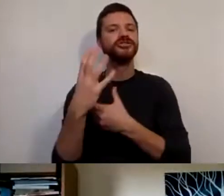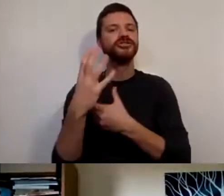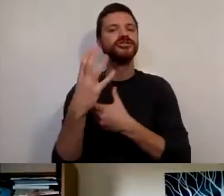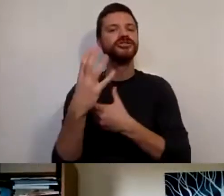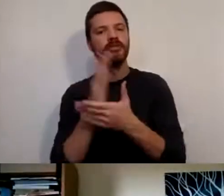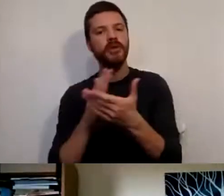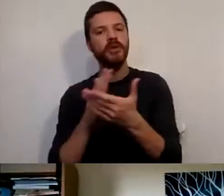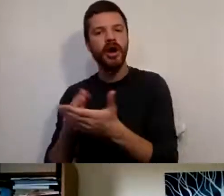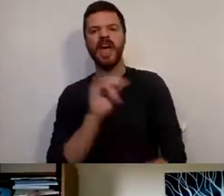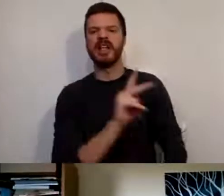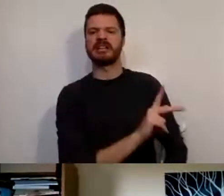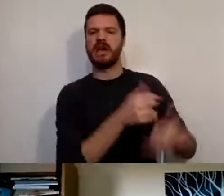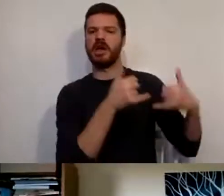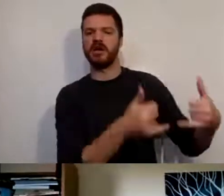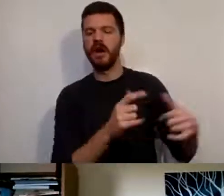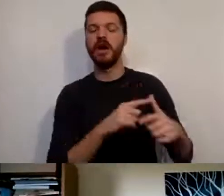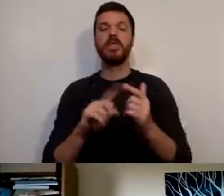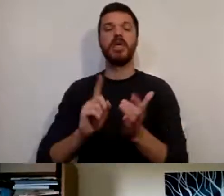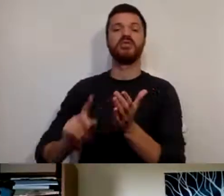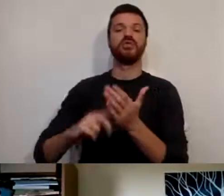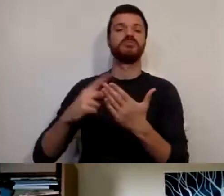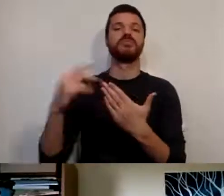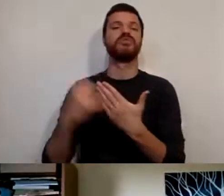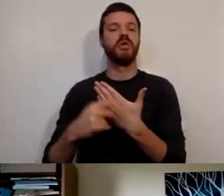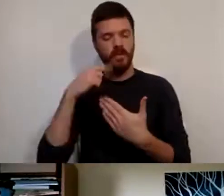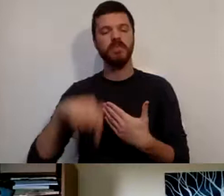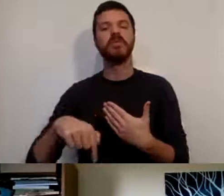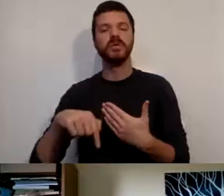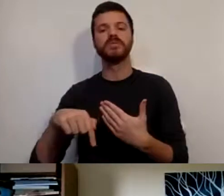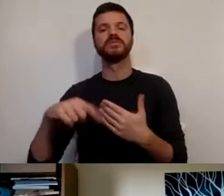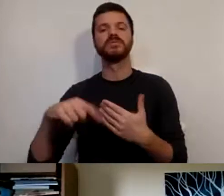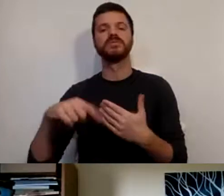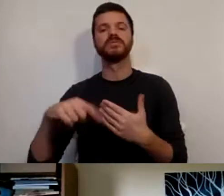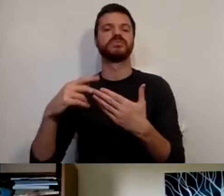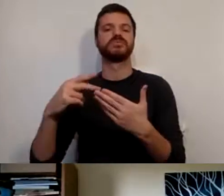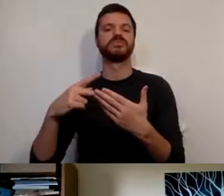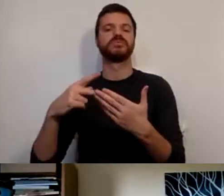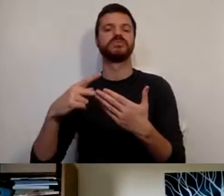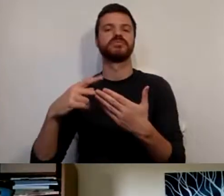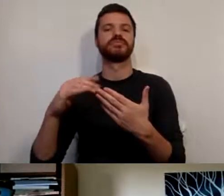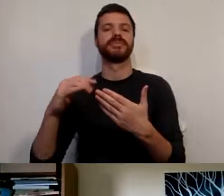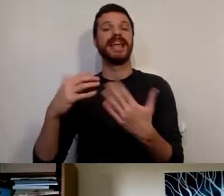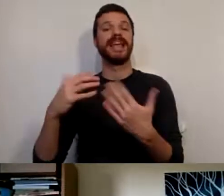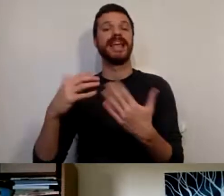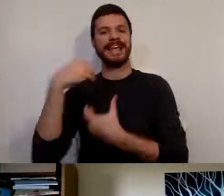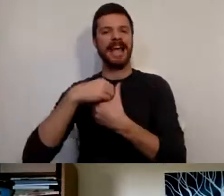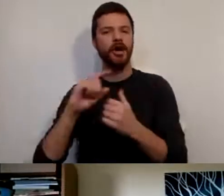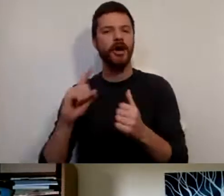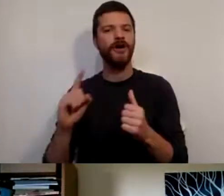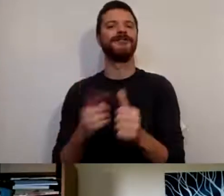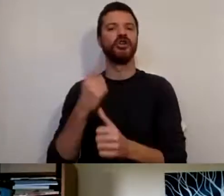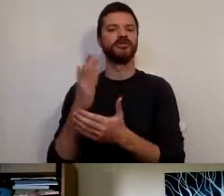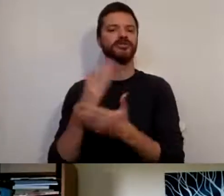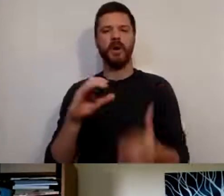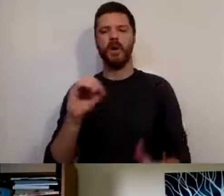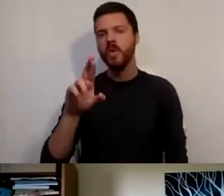And then within the research program for the project we mentioned, again, I do think that engagement was our first component of our core element, and that